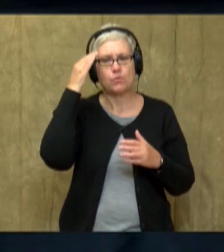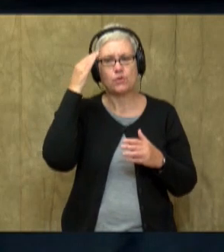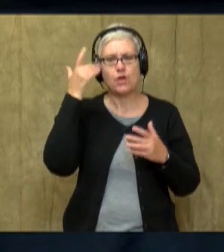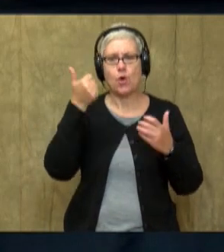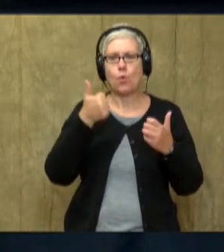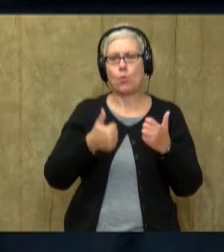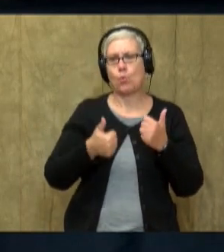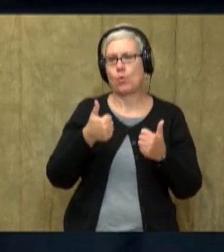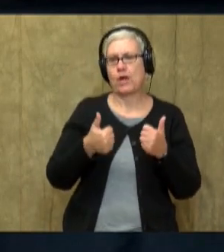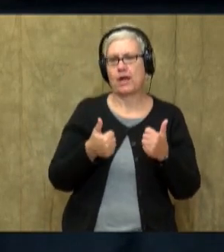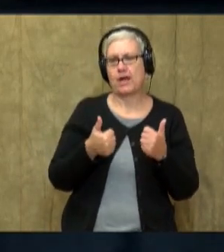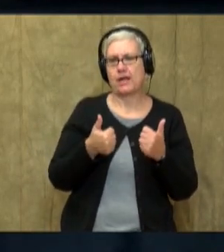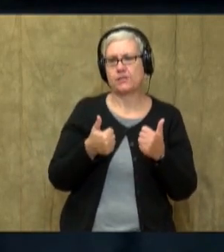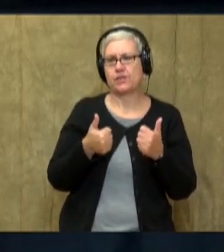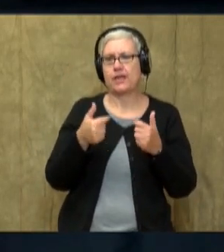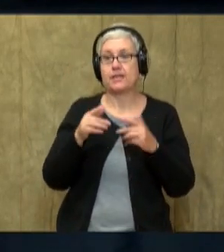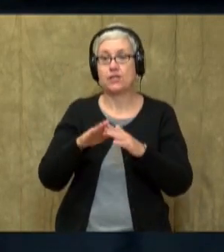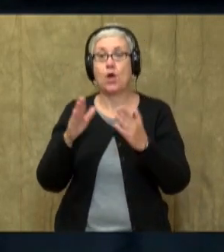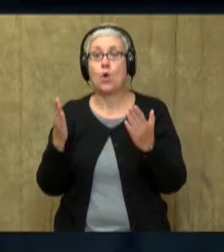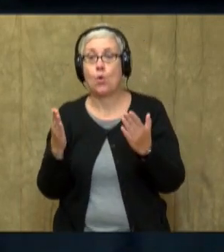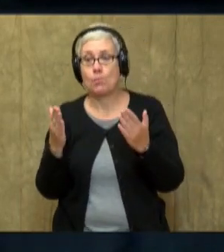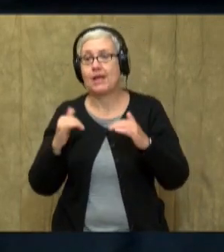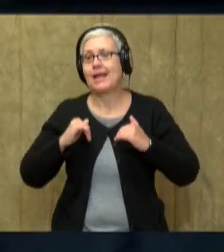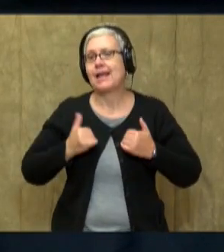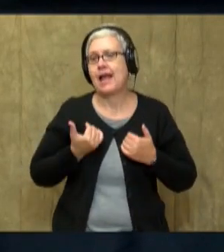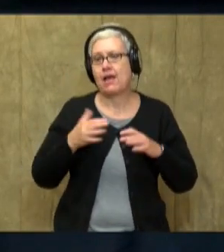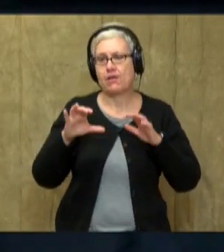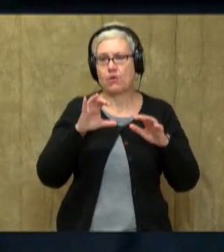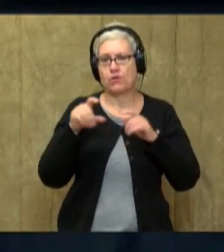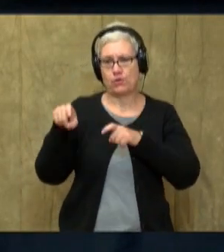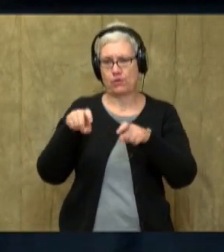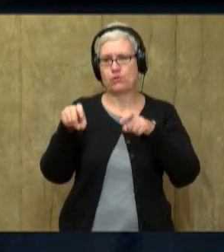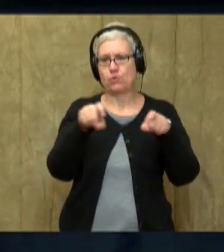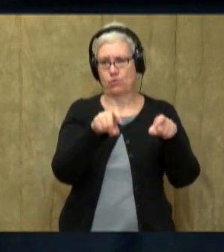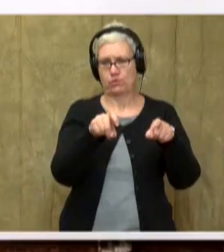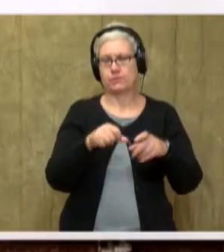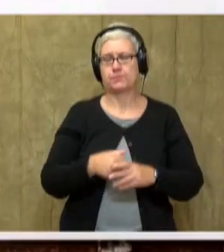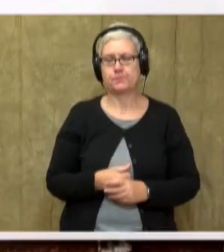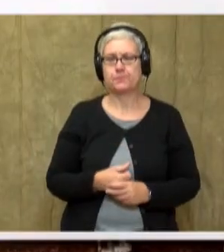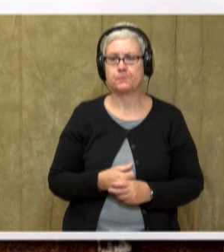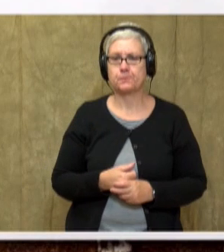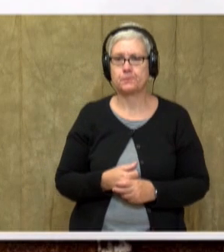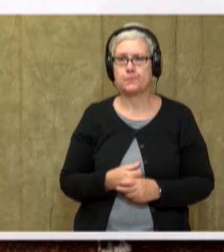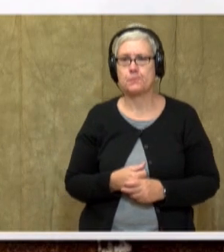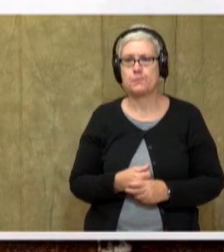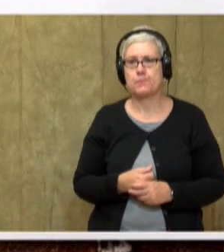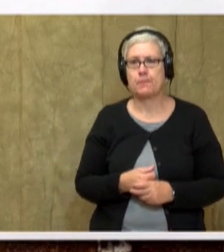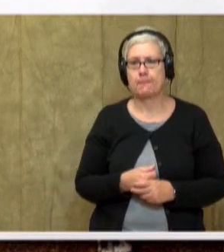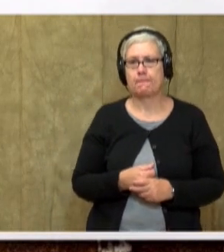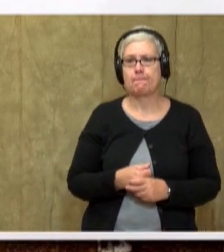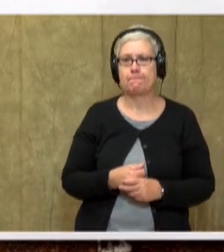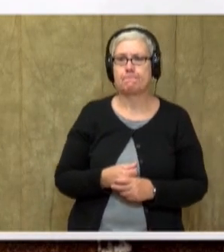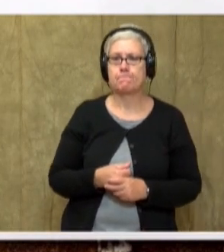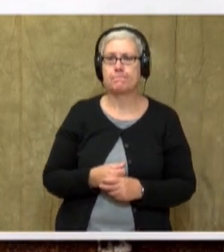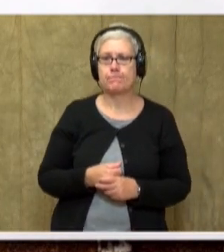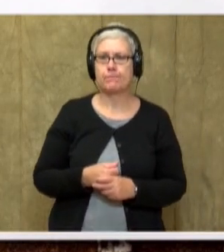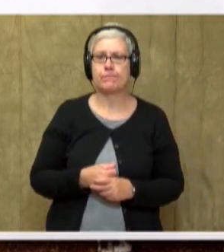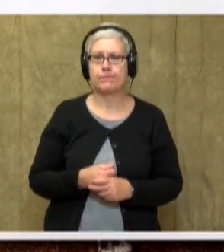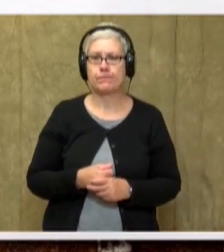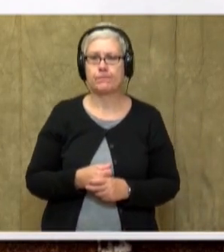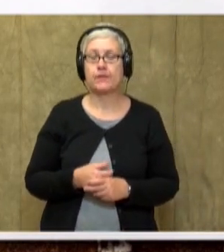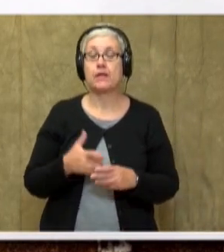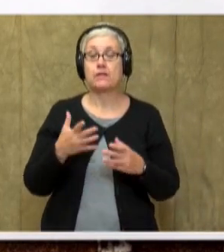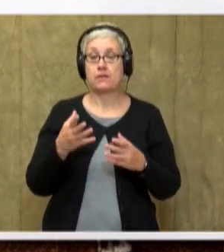the campus or just to get a feel for what the new campus will look like. Some of the things that we're going to look at when you go to those and the things that are going to be